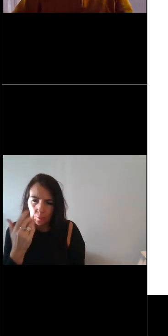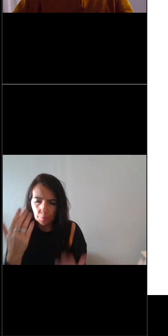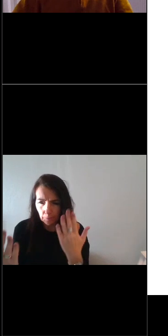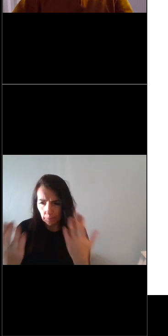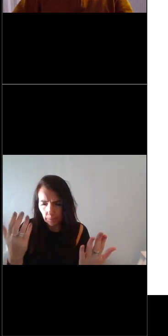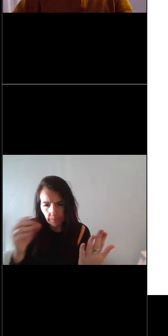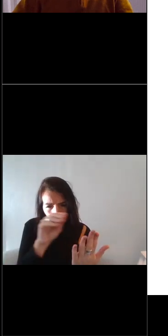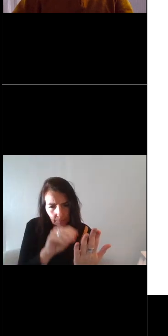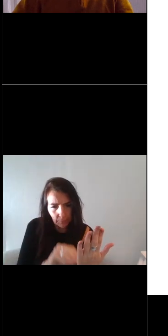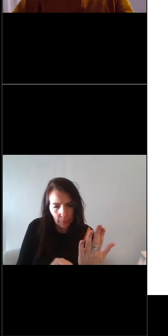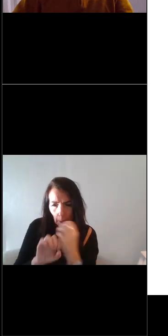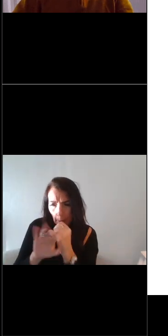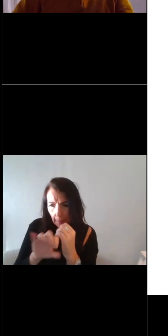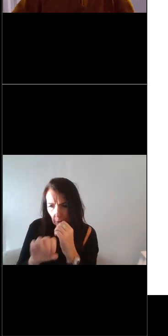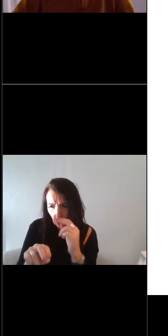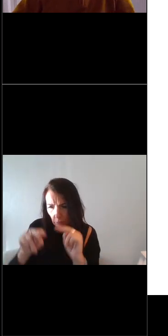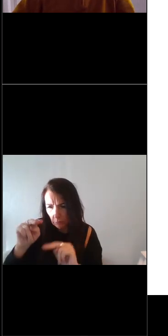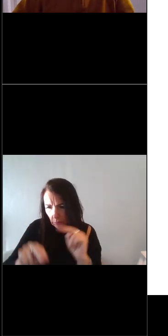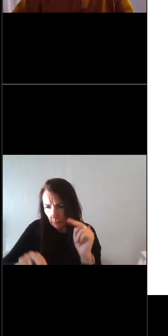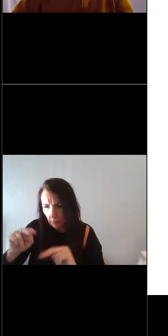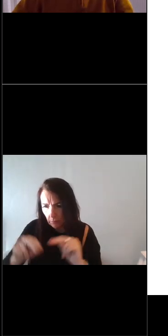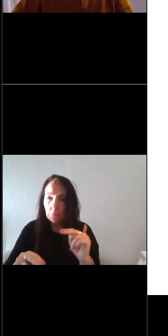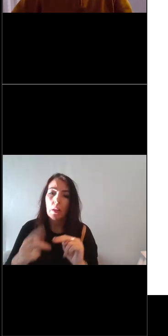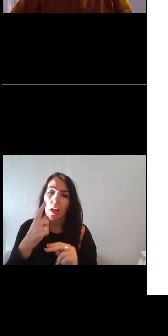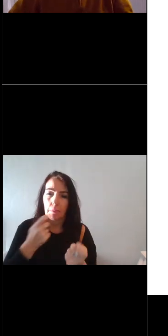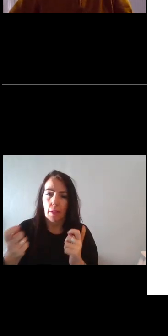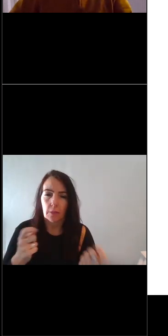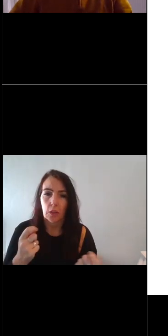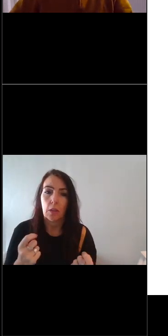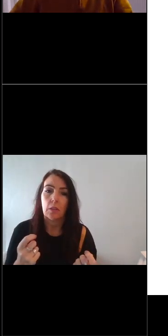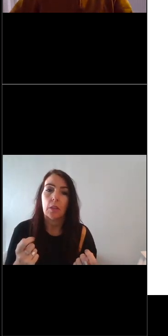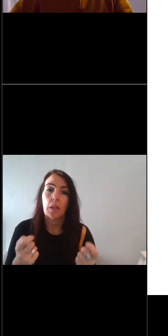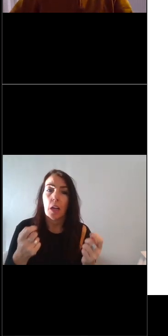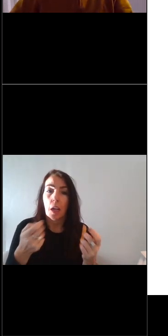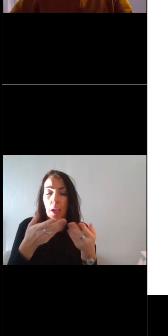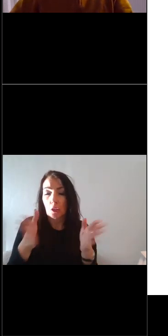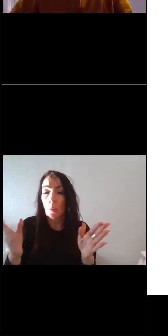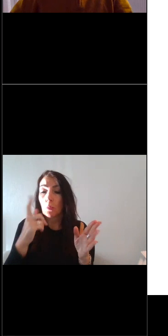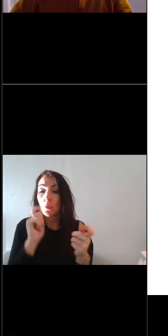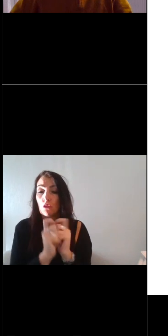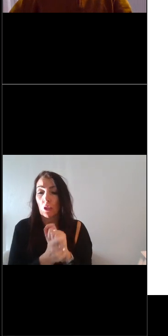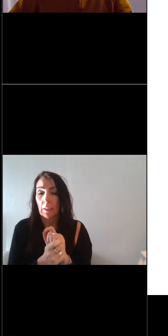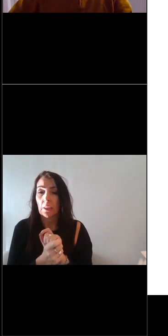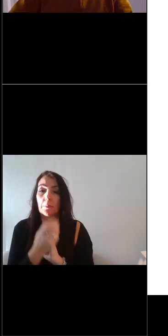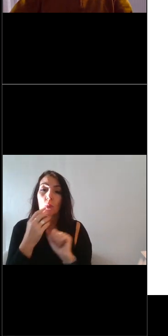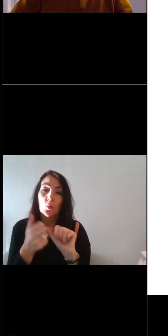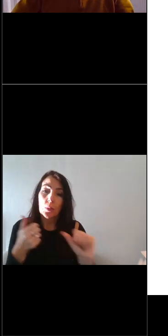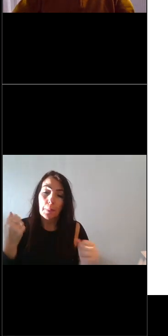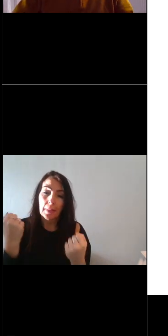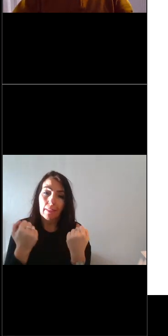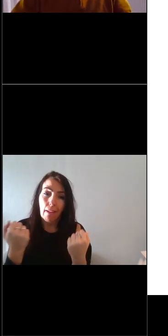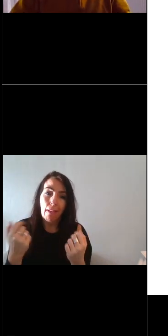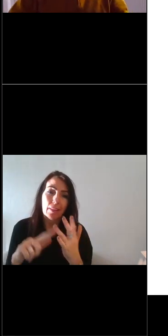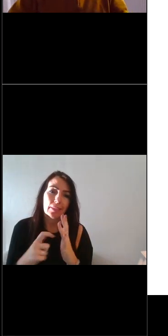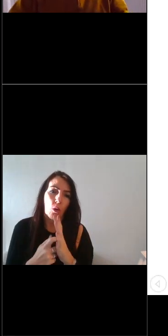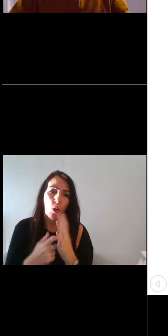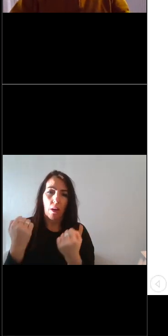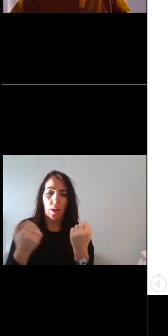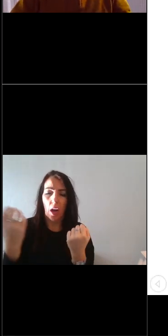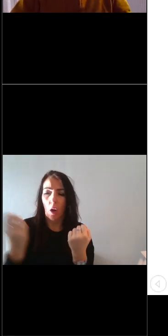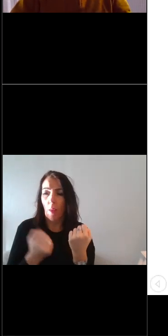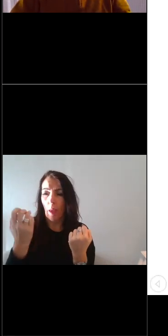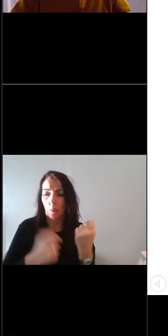to be measured and potentially managed, although the scope could change if you use company cars or a car allowance. It will